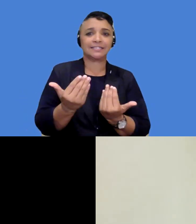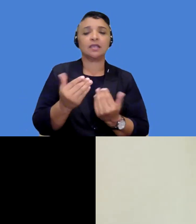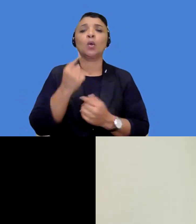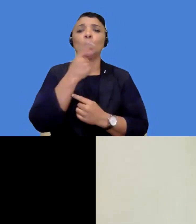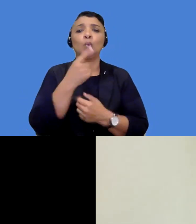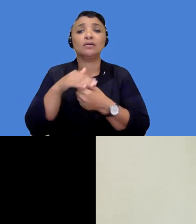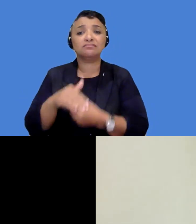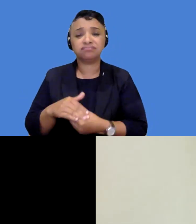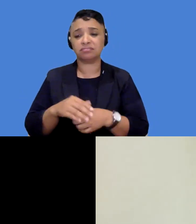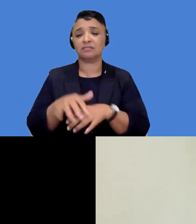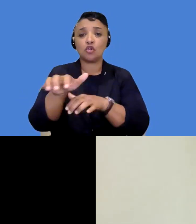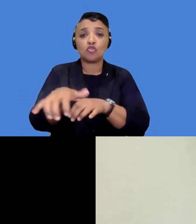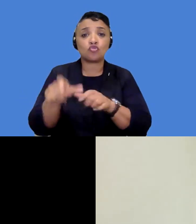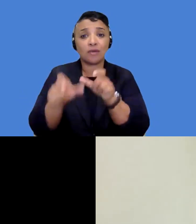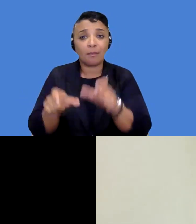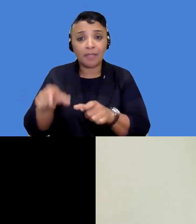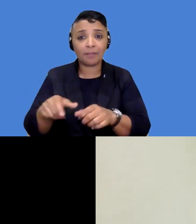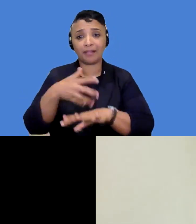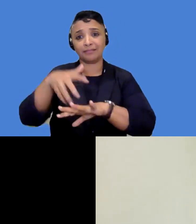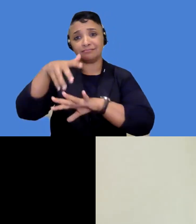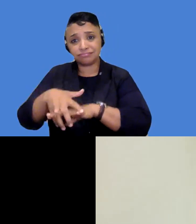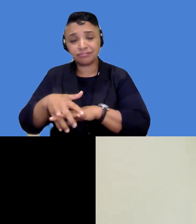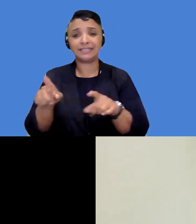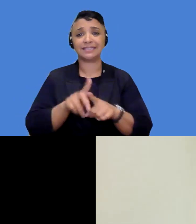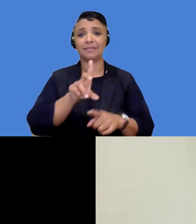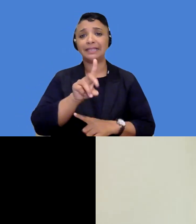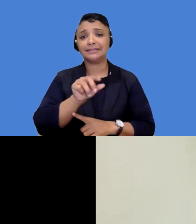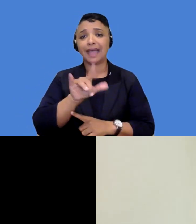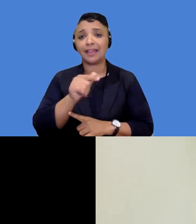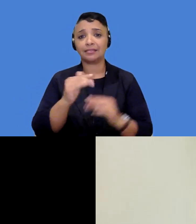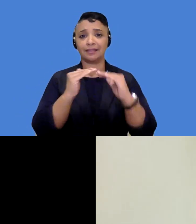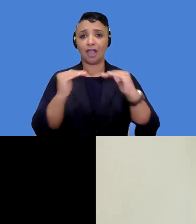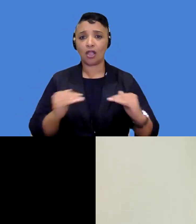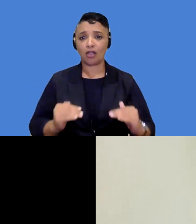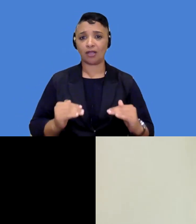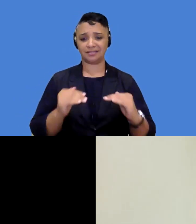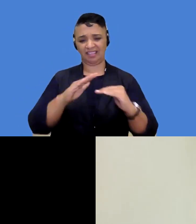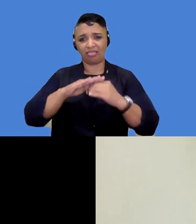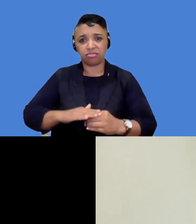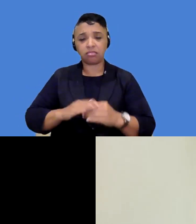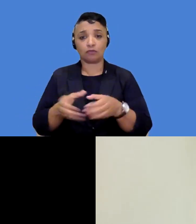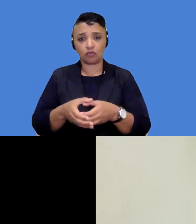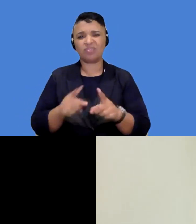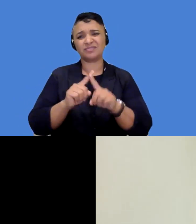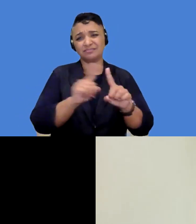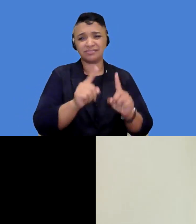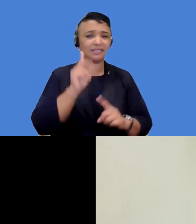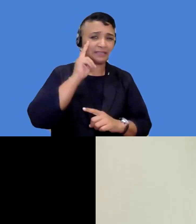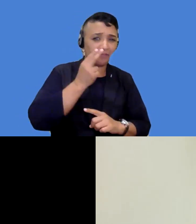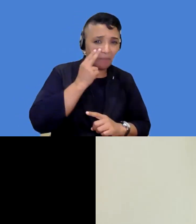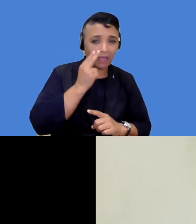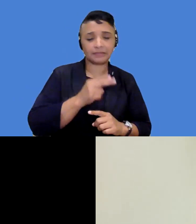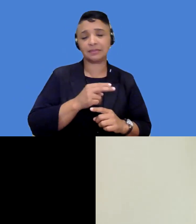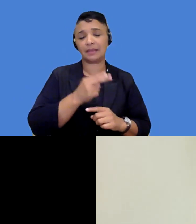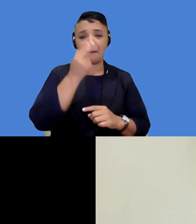rural people, also people from Dalit communities, also from different impairment groups like deaf, blind,